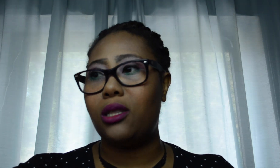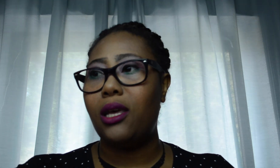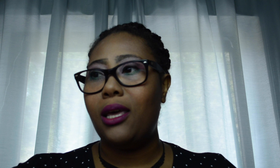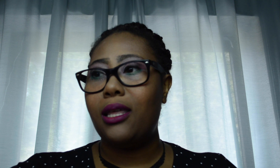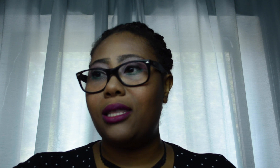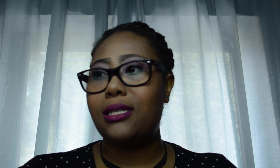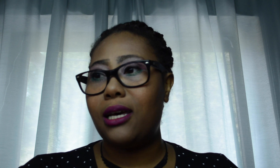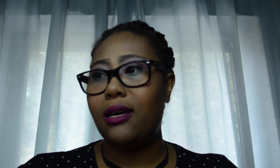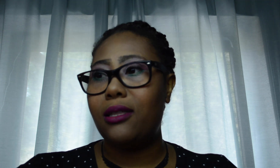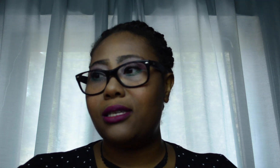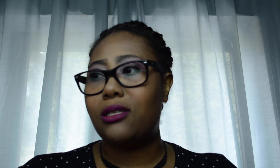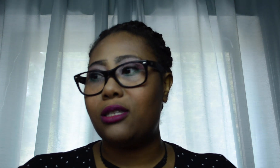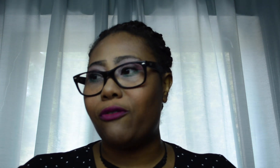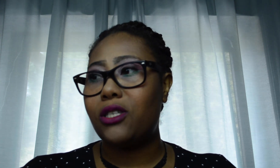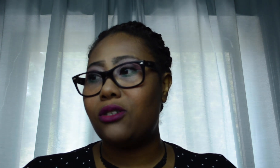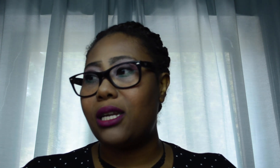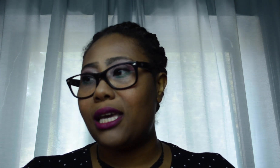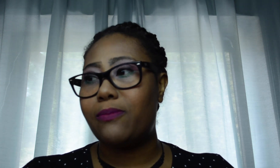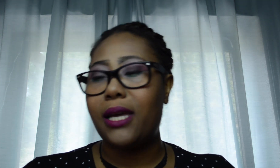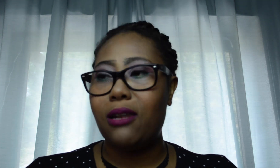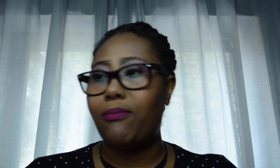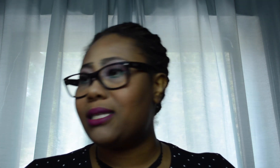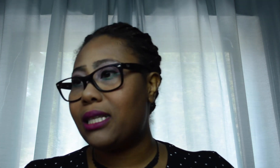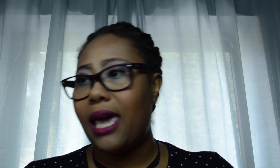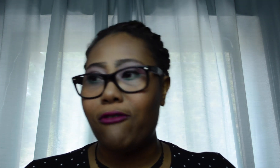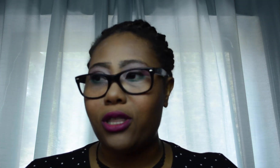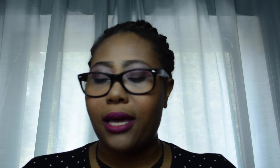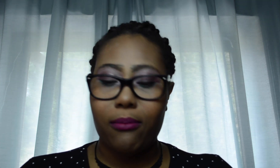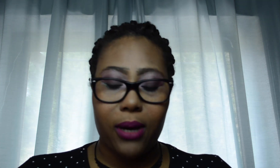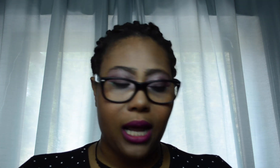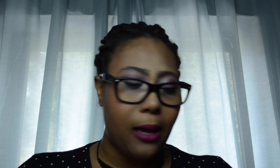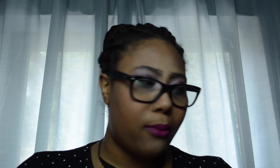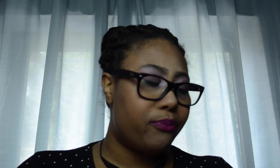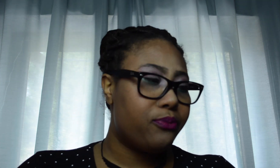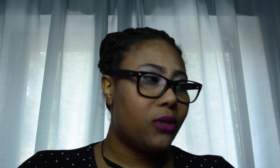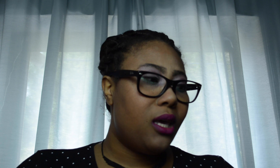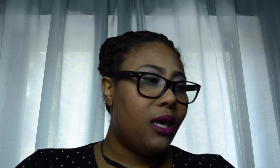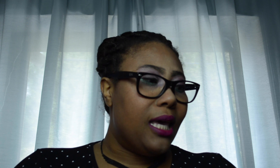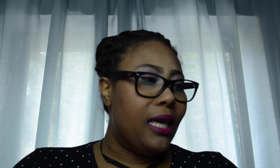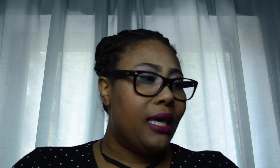watch it. And this professor is going to explain basically everything. But,